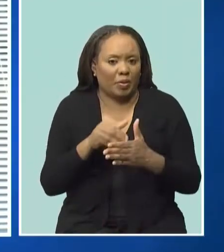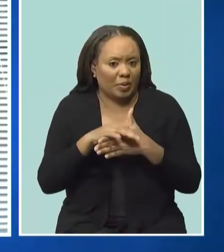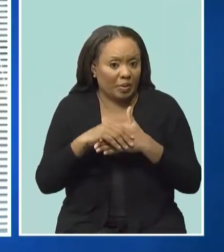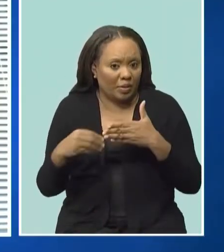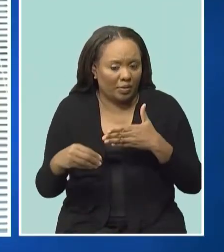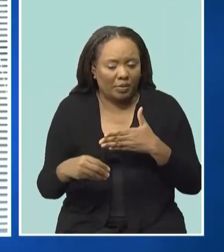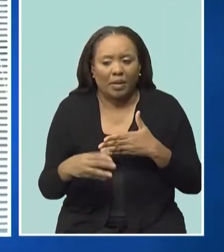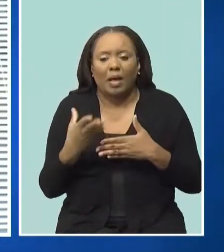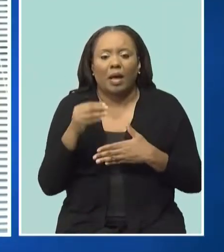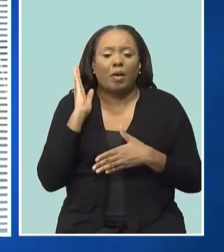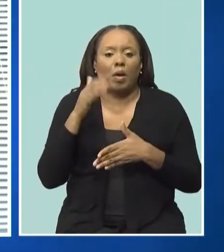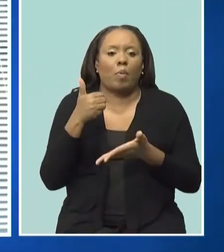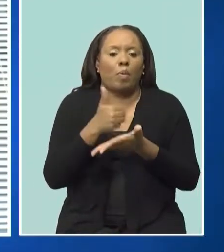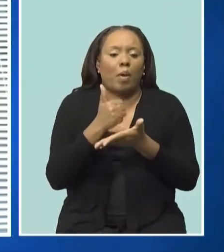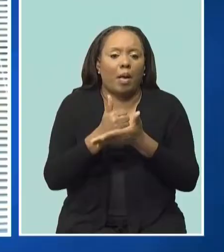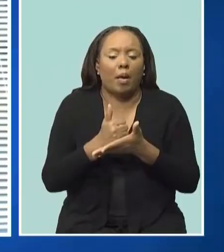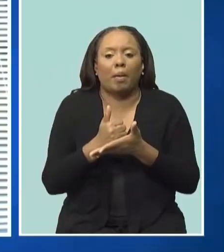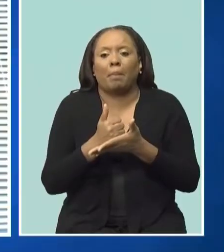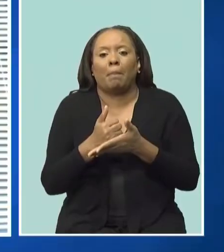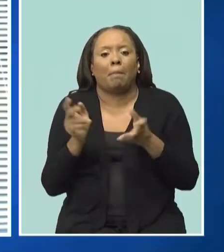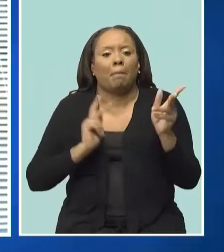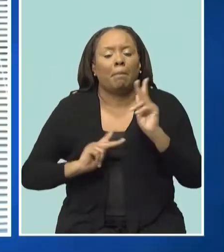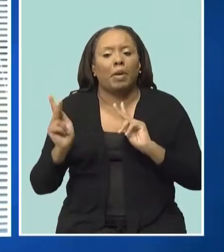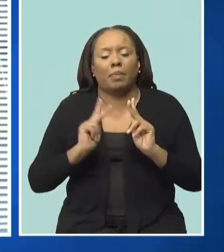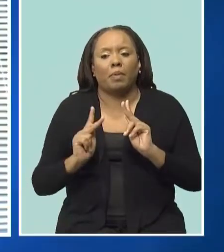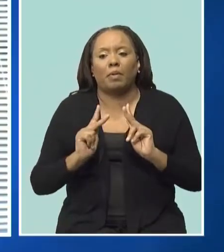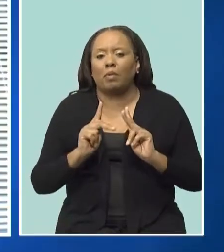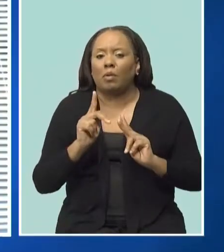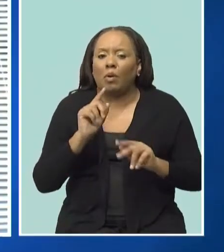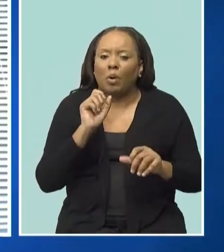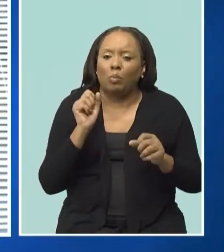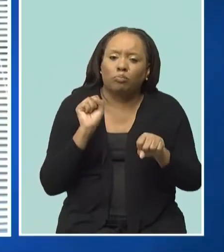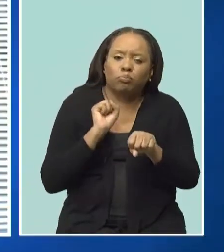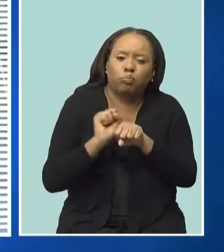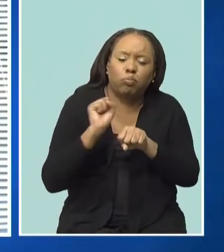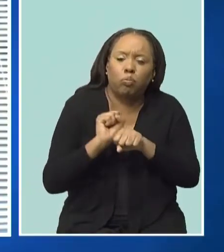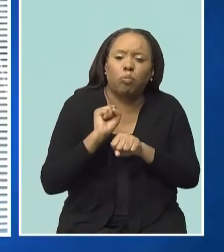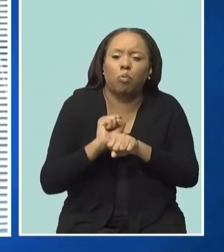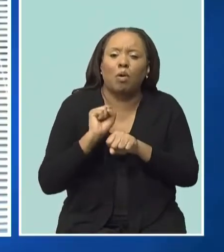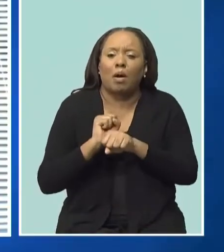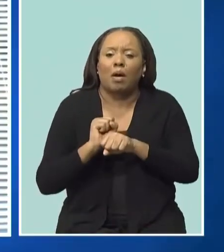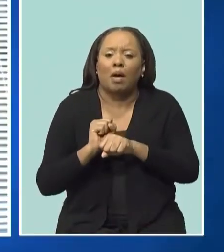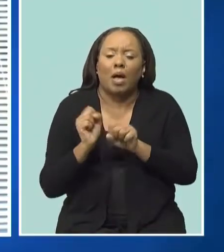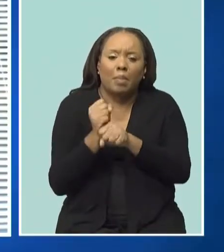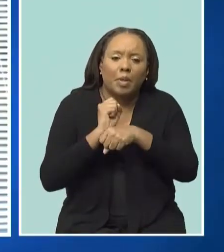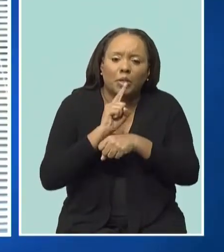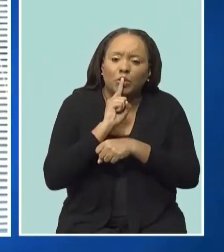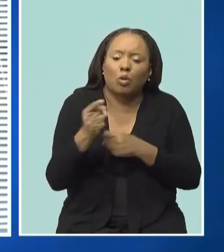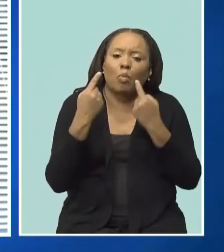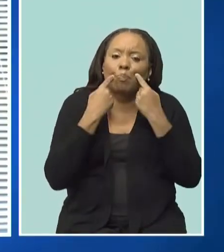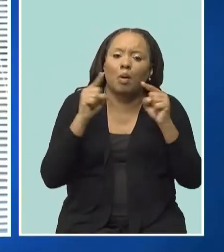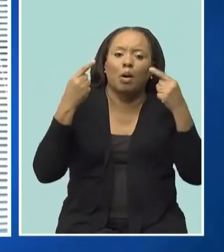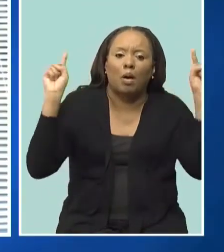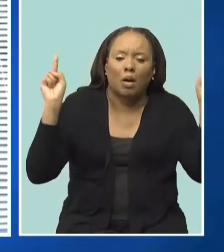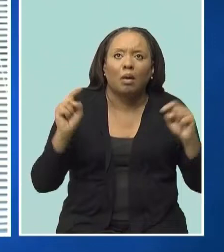that idea actually actualize again. So very, very grounded activities that are about ensuring that